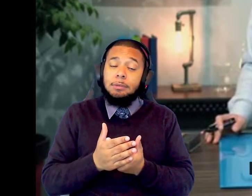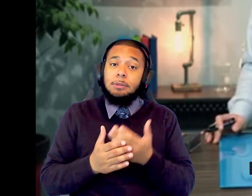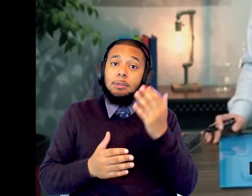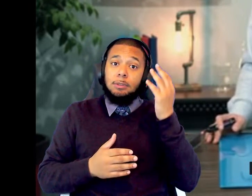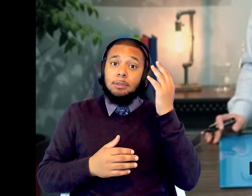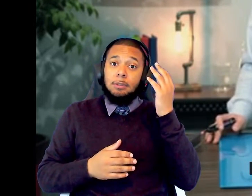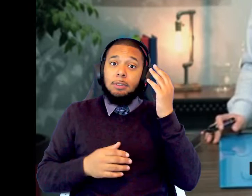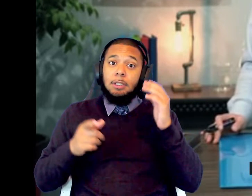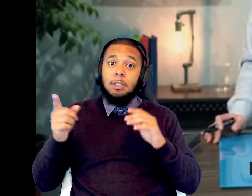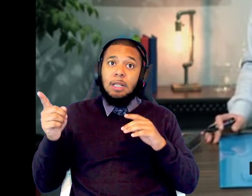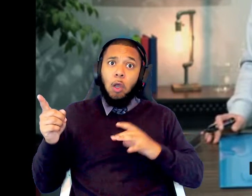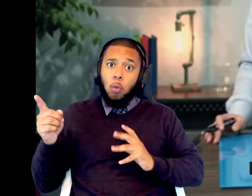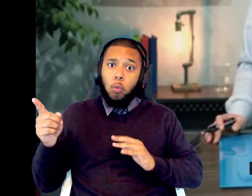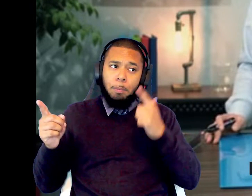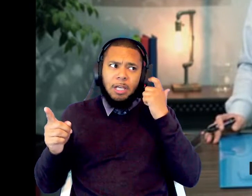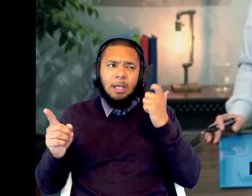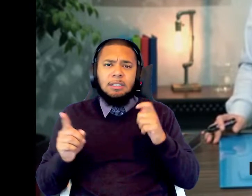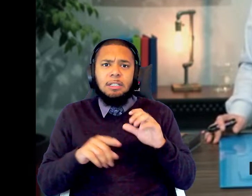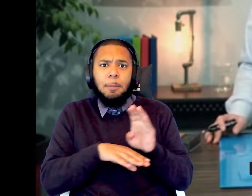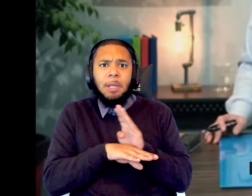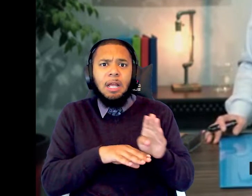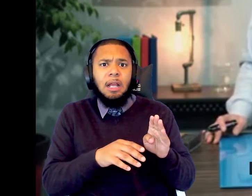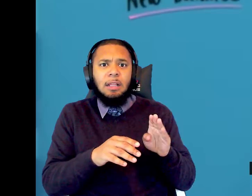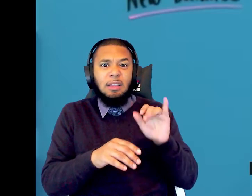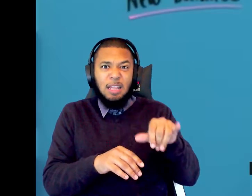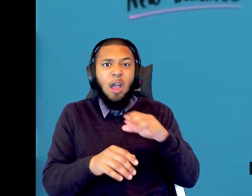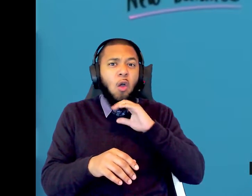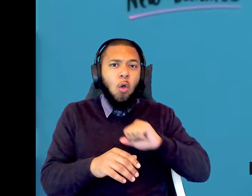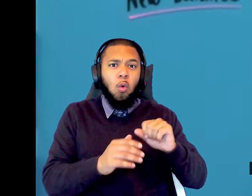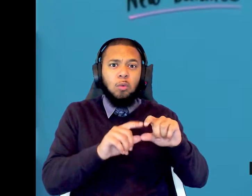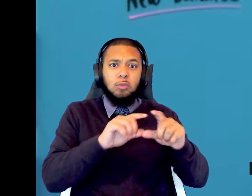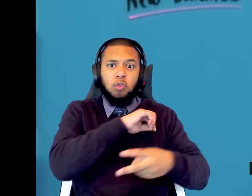number, make you a new one, and mail it to your address.